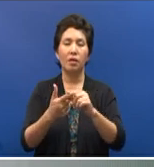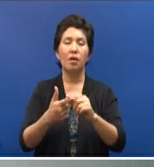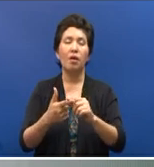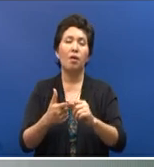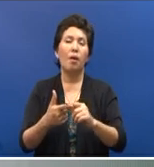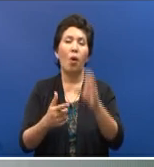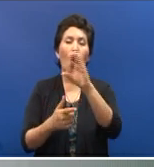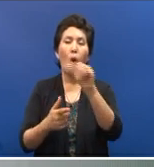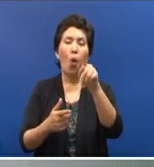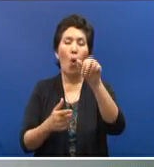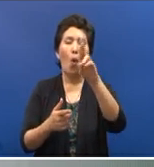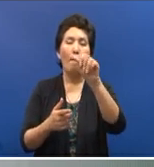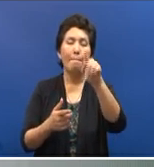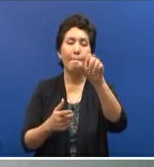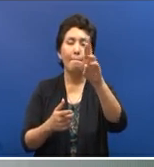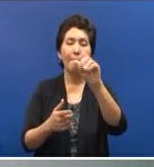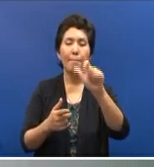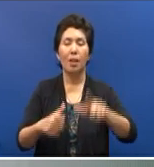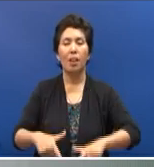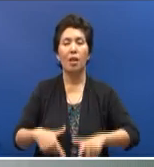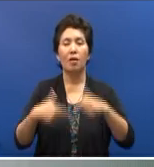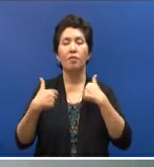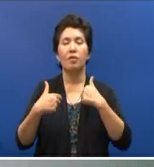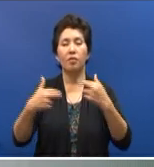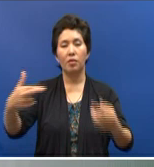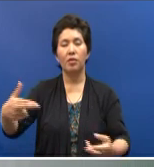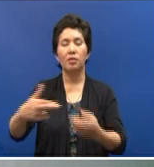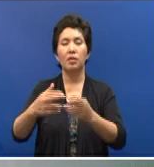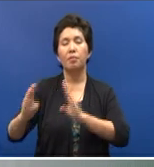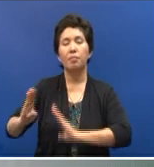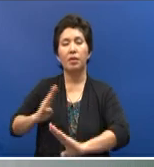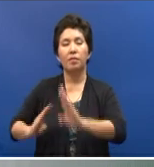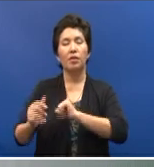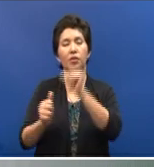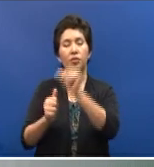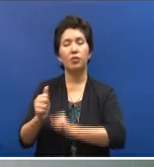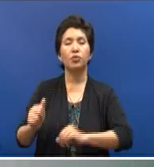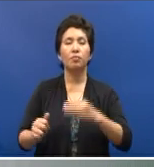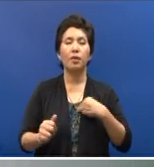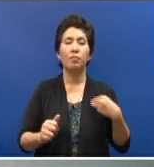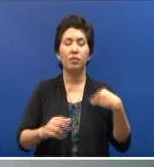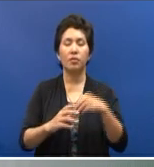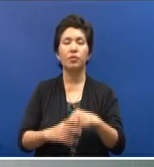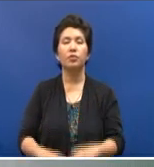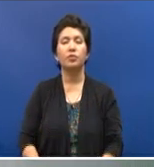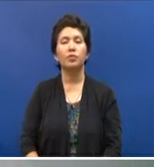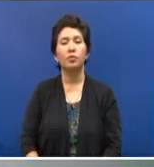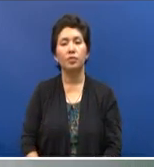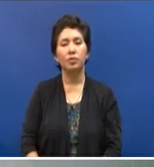of corporate lineage regulates the behavior of its members in many ways.